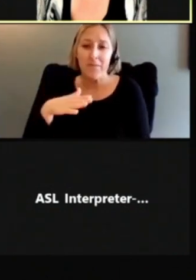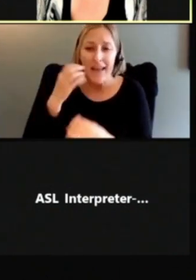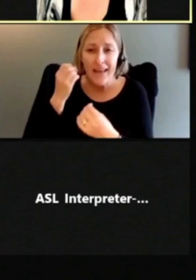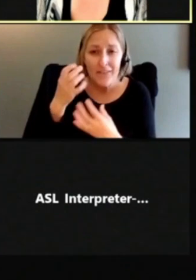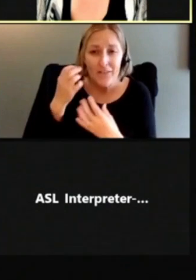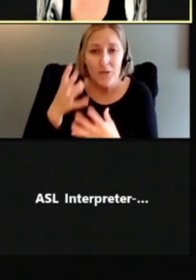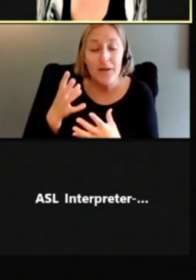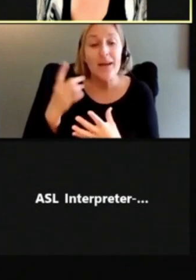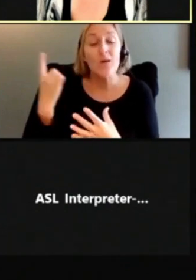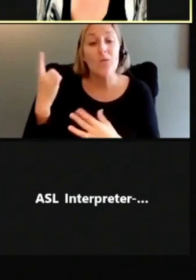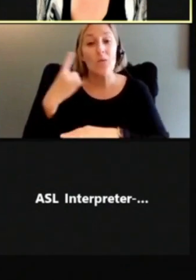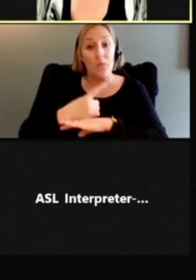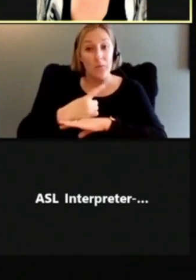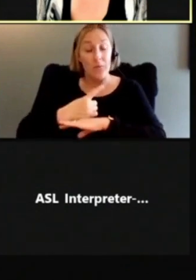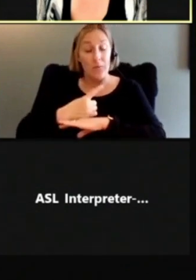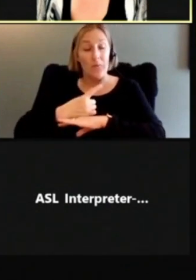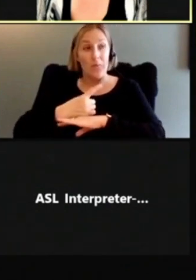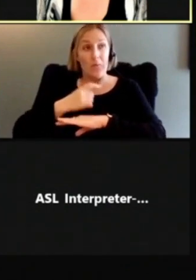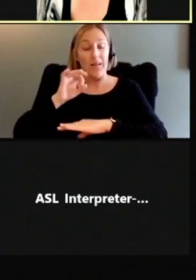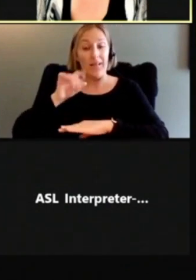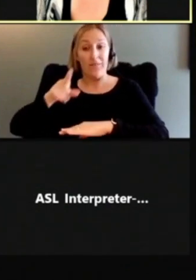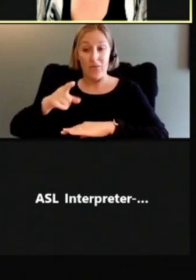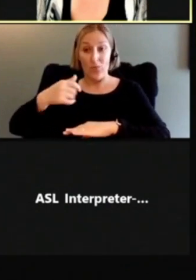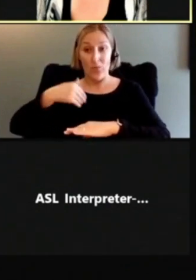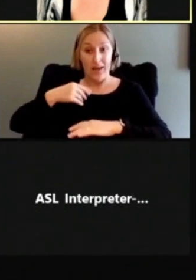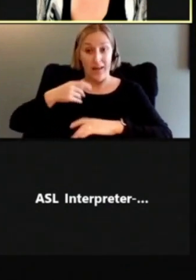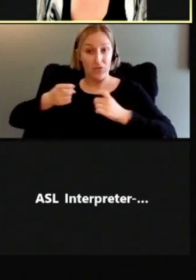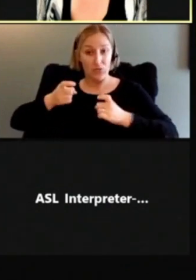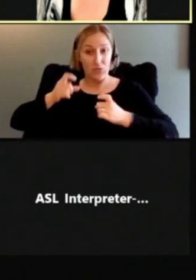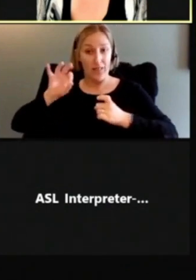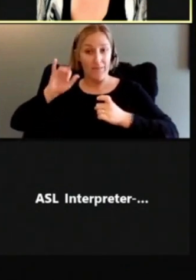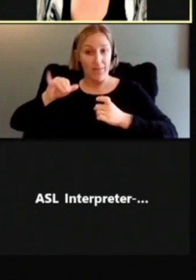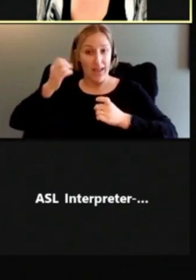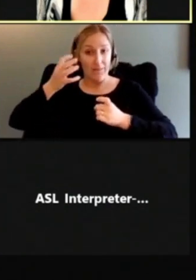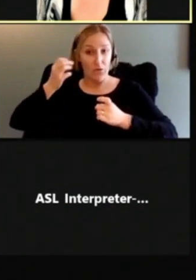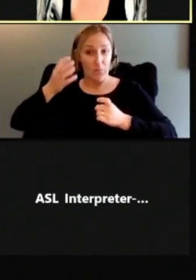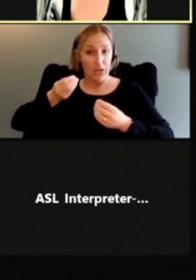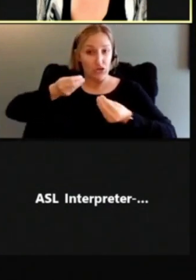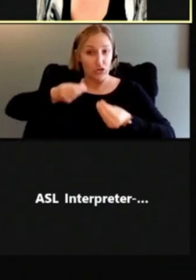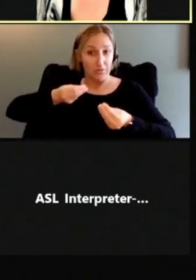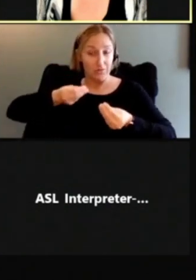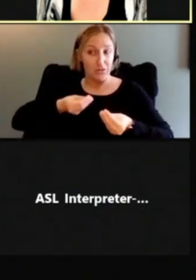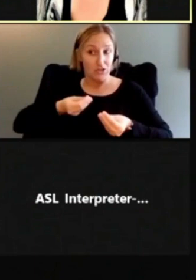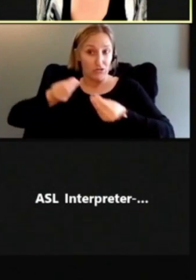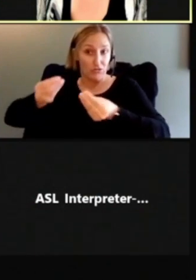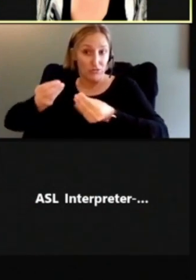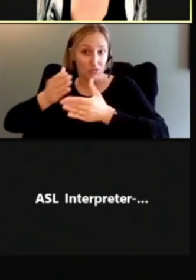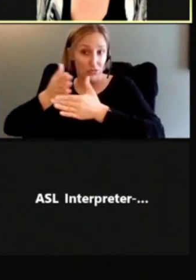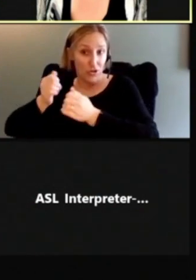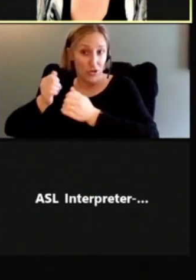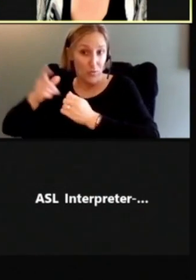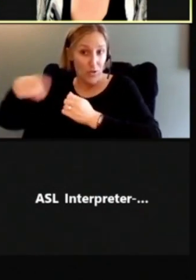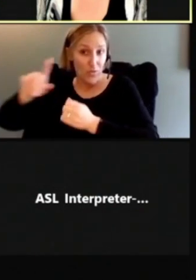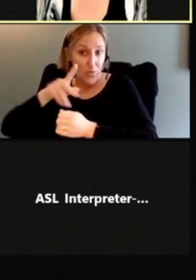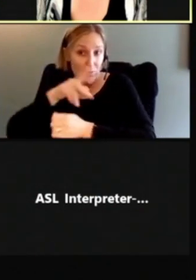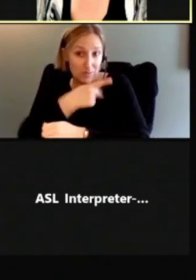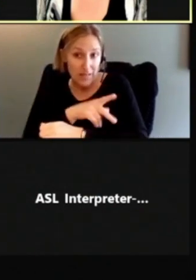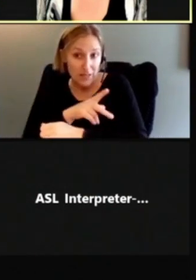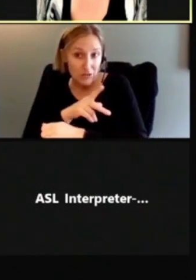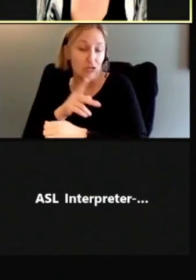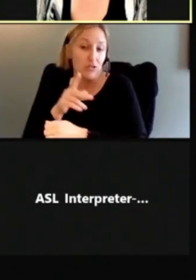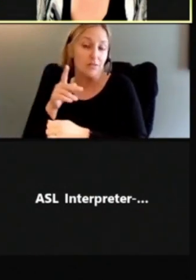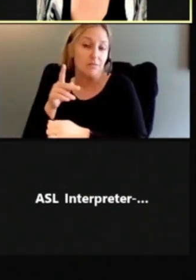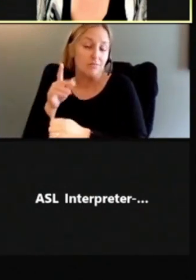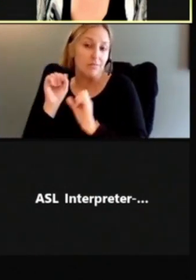you're in control of that information and you're sharing it with patients or clients, that's one way to kind of steer them in the right